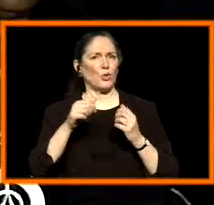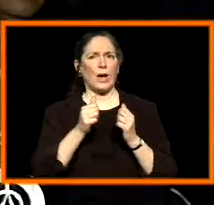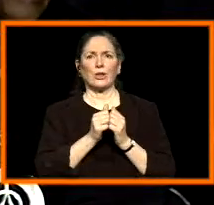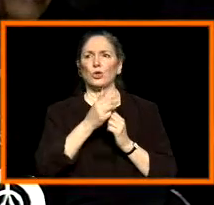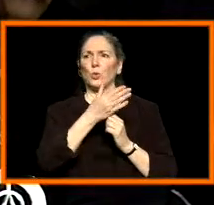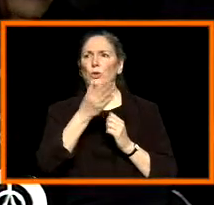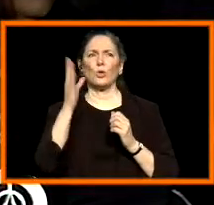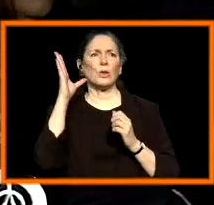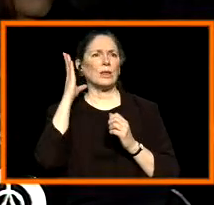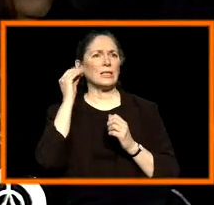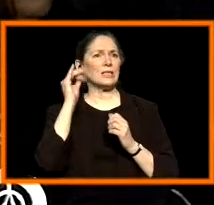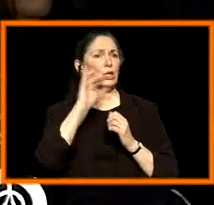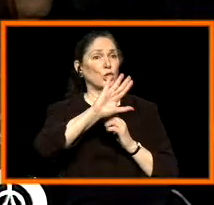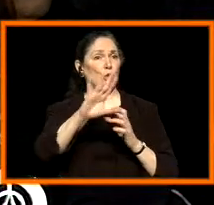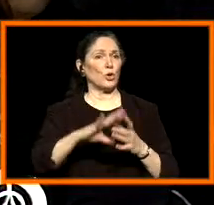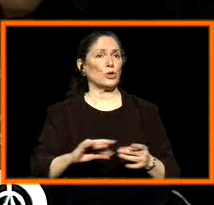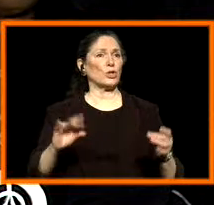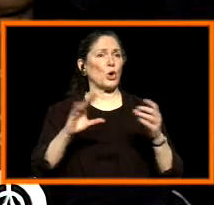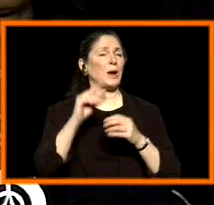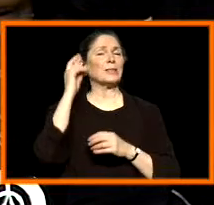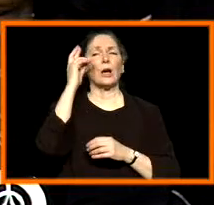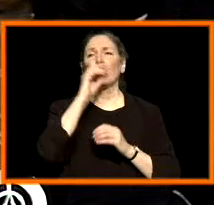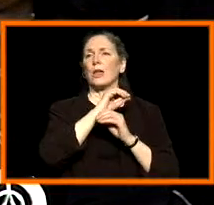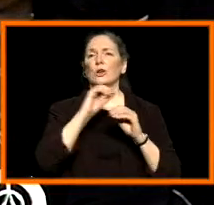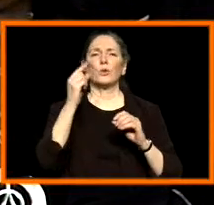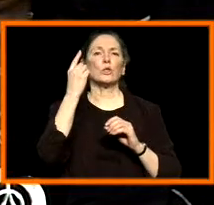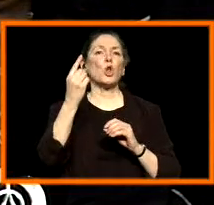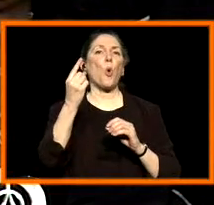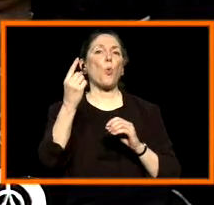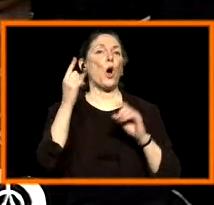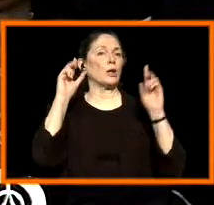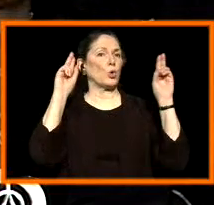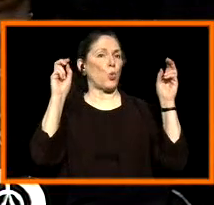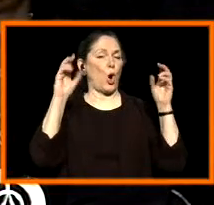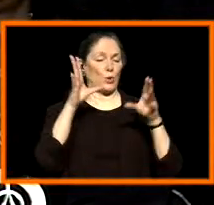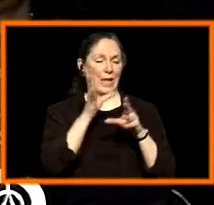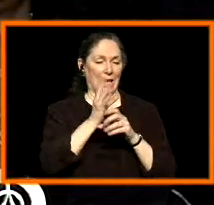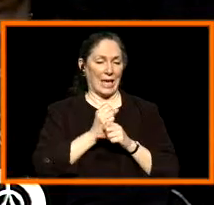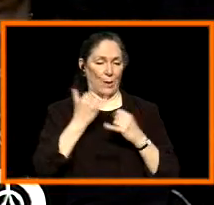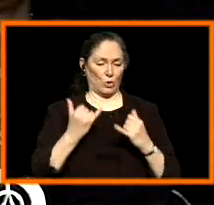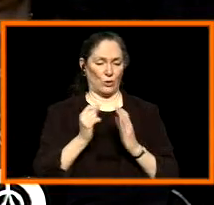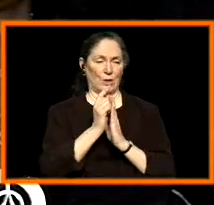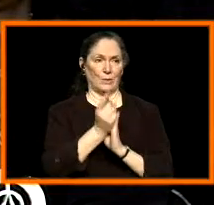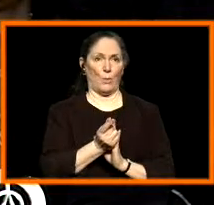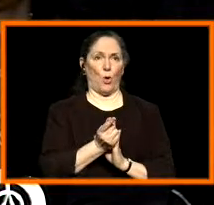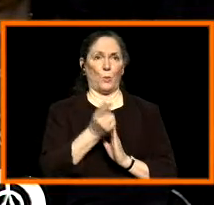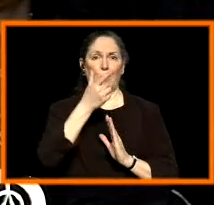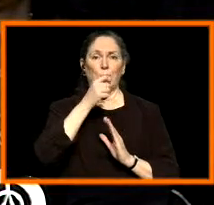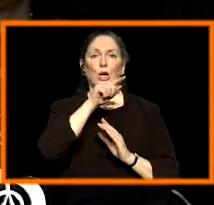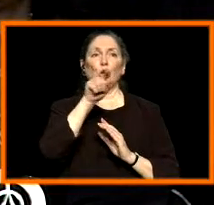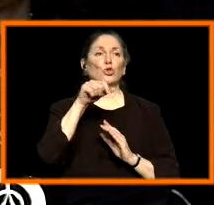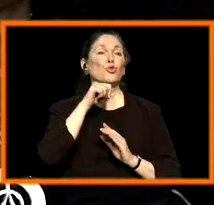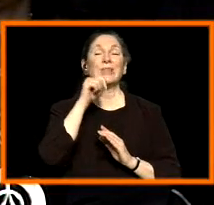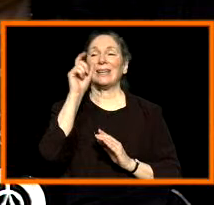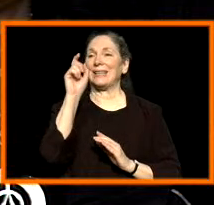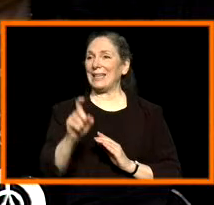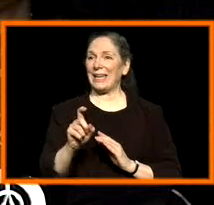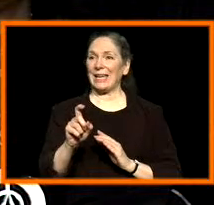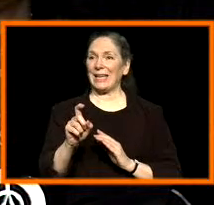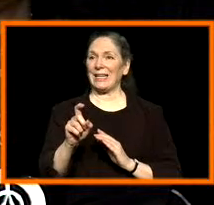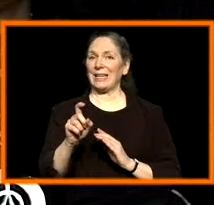listening to your stories, and I realized that there was no single quote that actually captured this moment, because you didn't